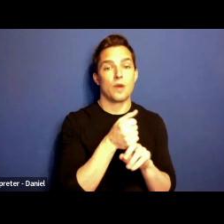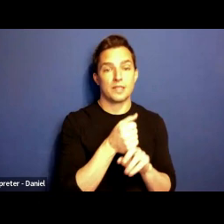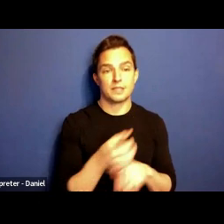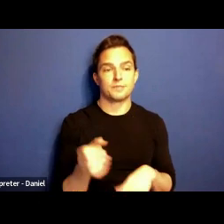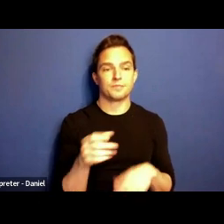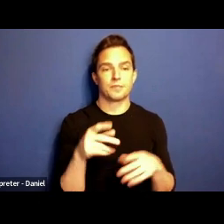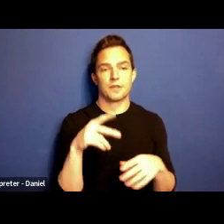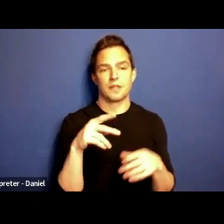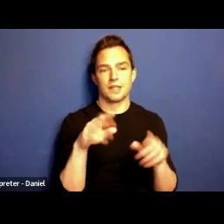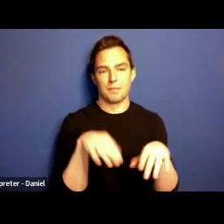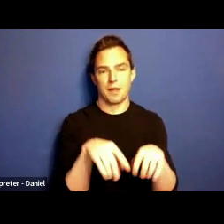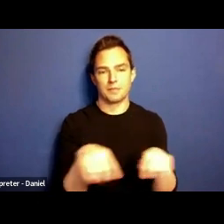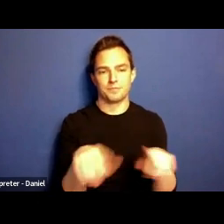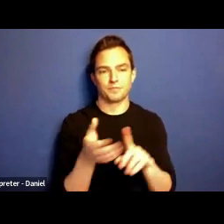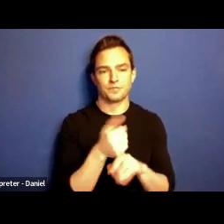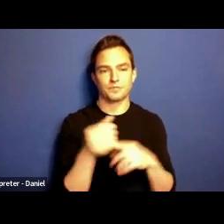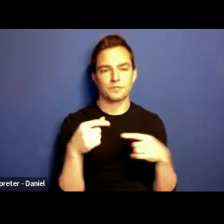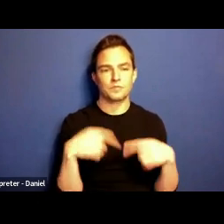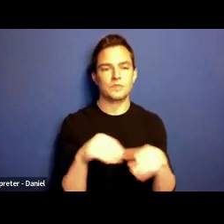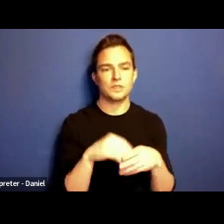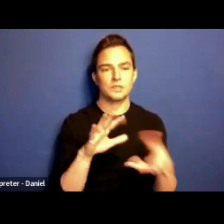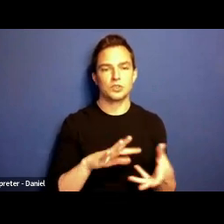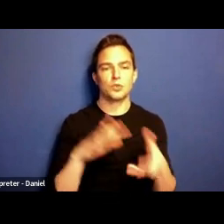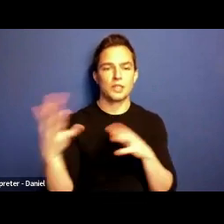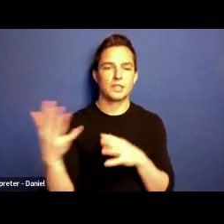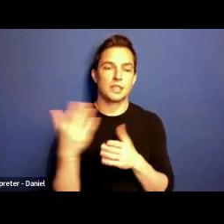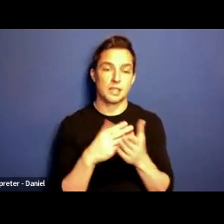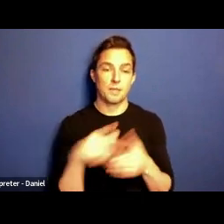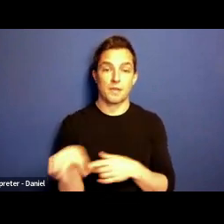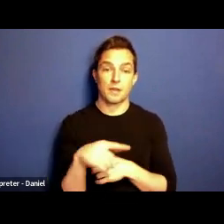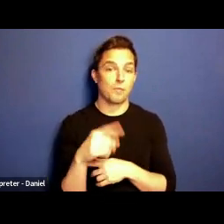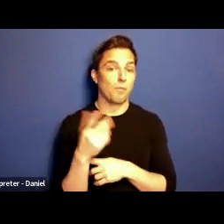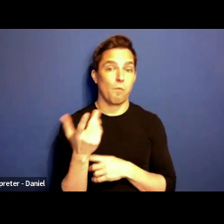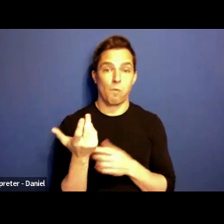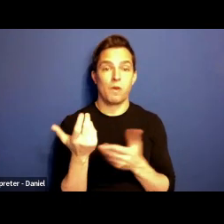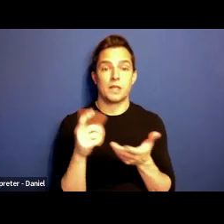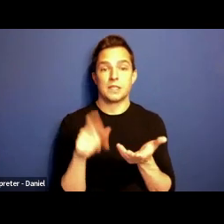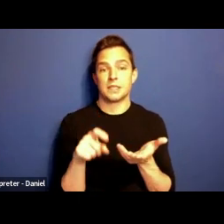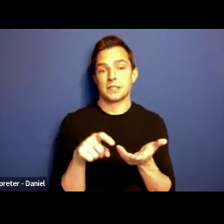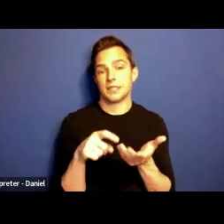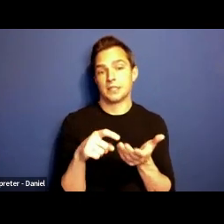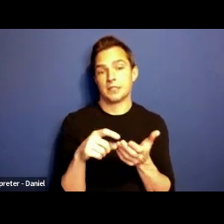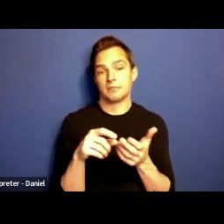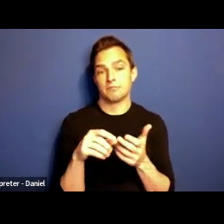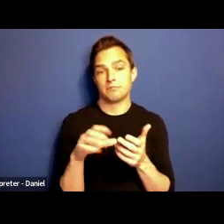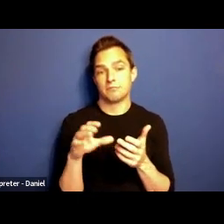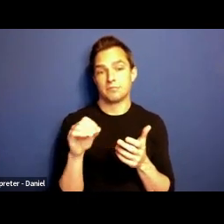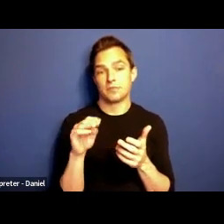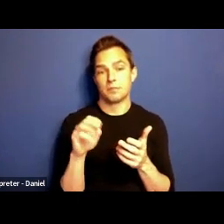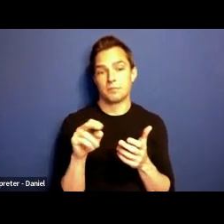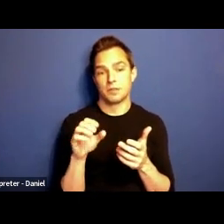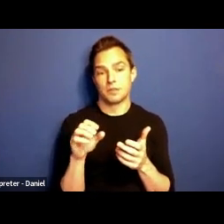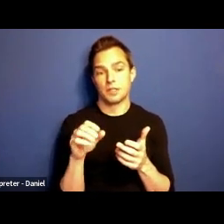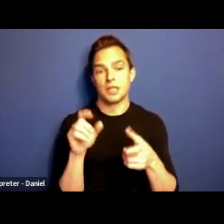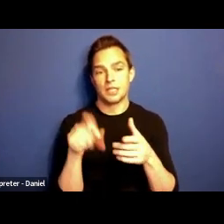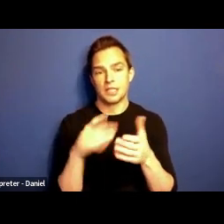on the bottom, arrested while in crisis. And some of them will need competency restoration. That's going to be shown more in other